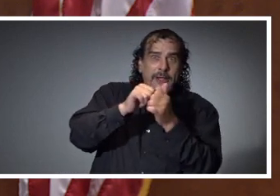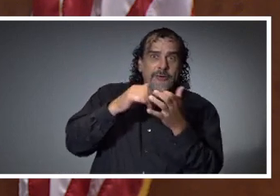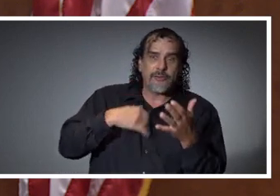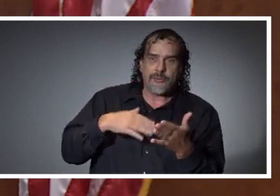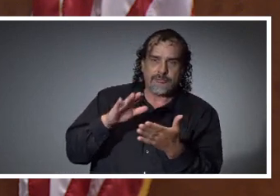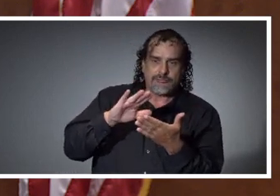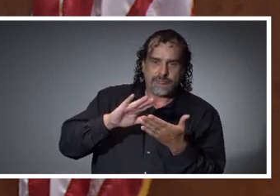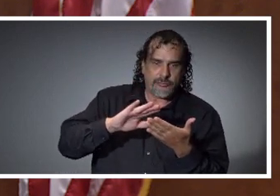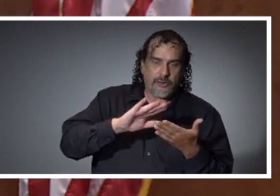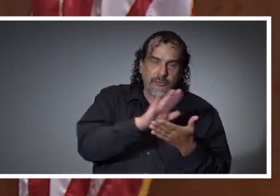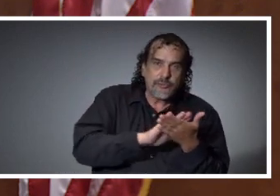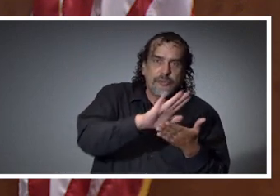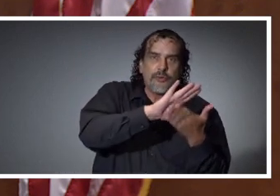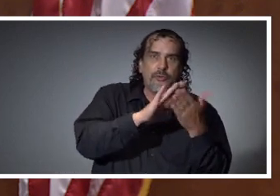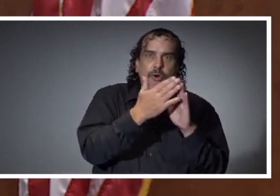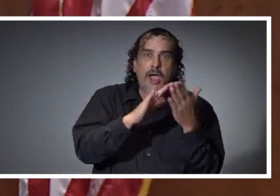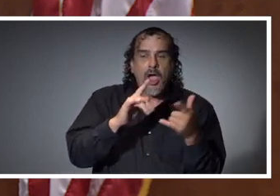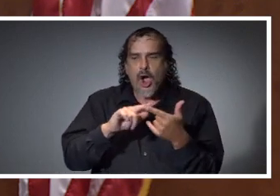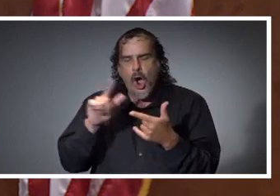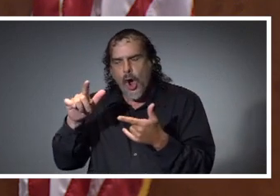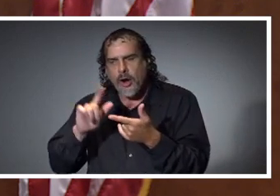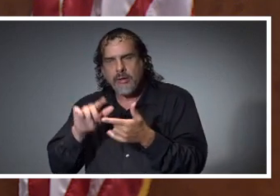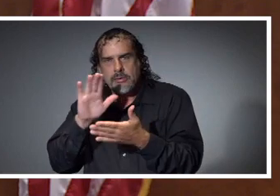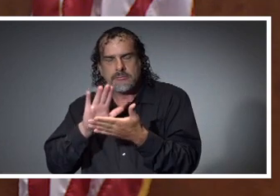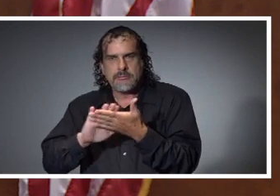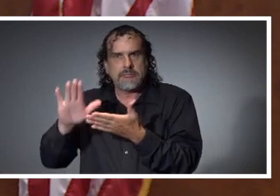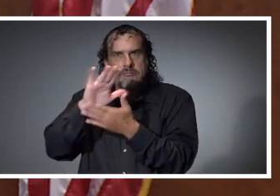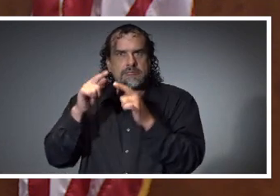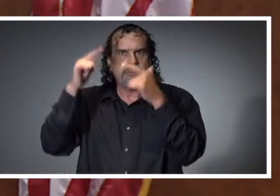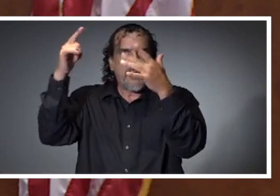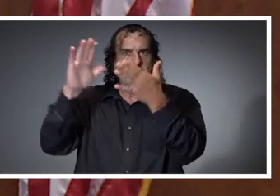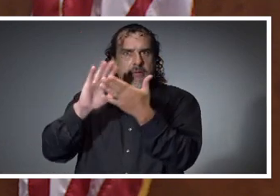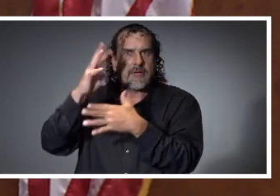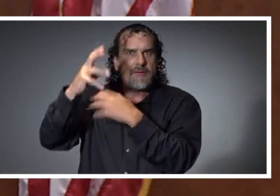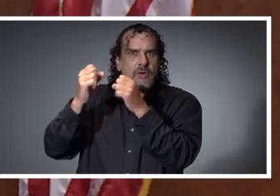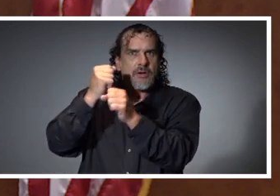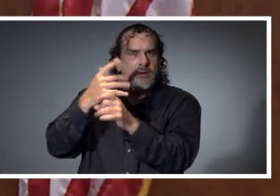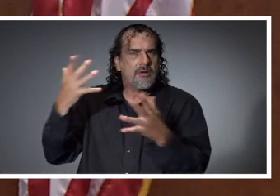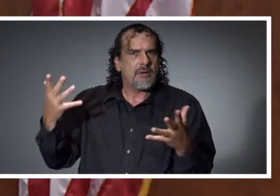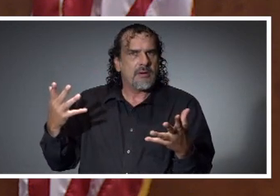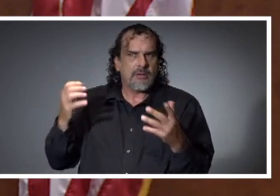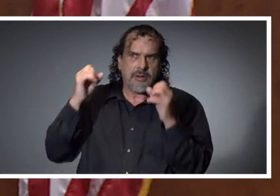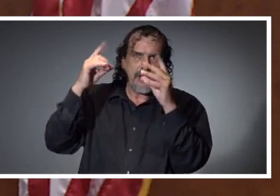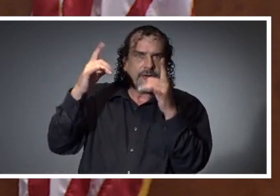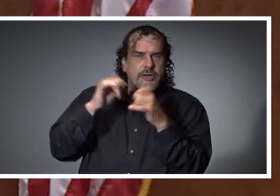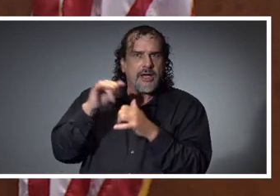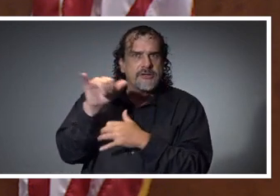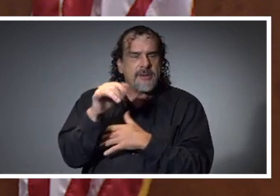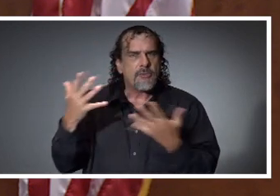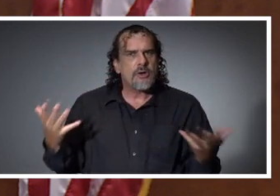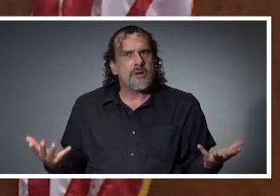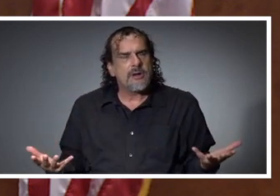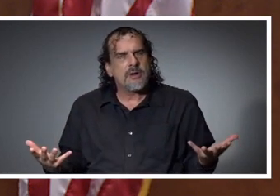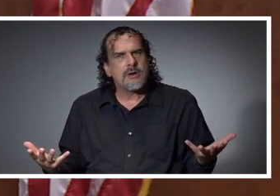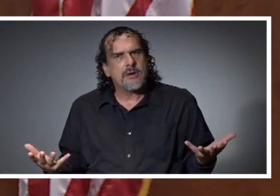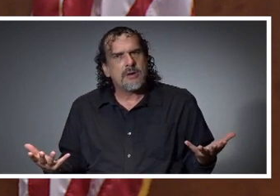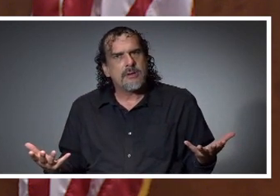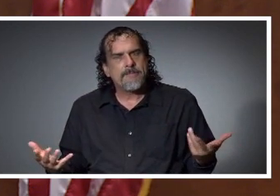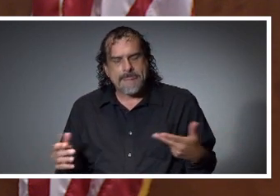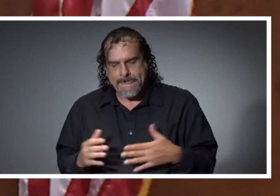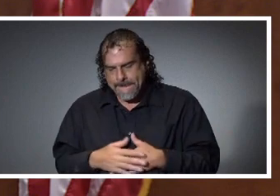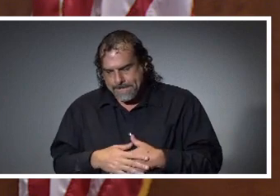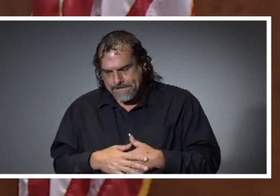education or get an opportunity to play, to get an education at the collegiate level. And so I personally